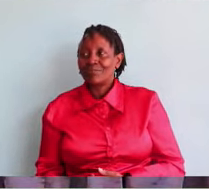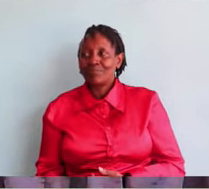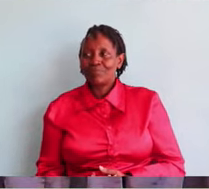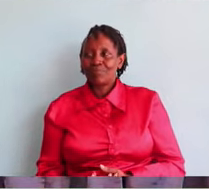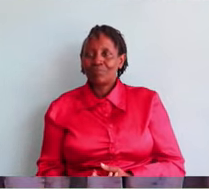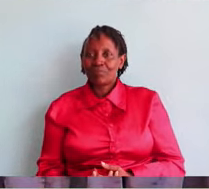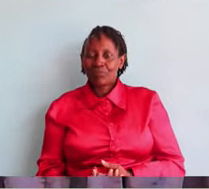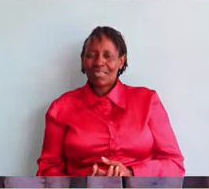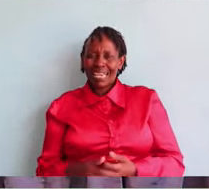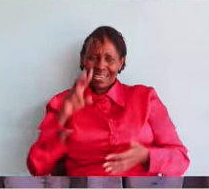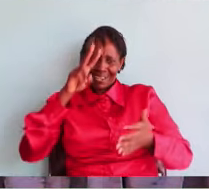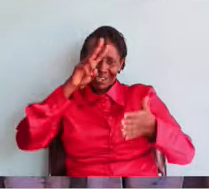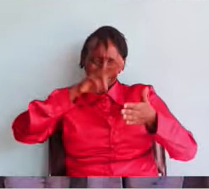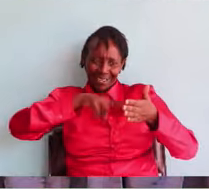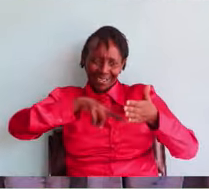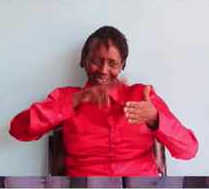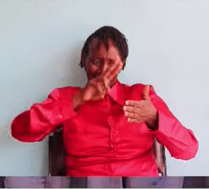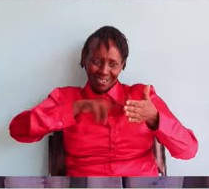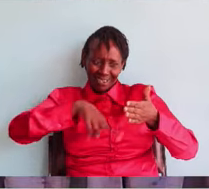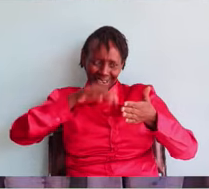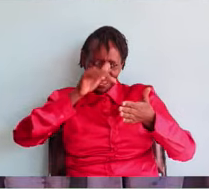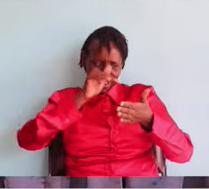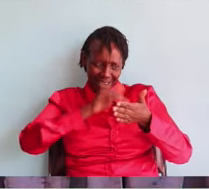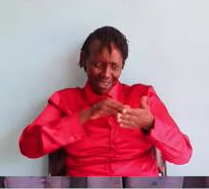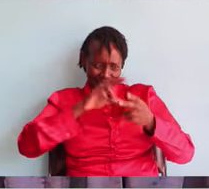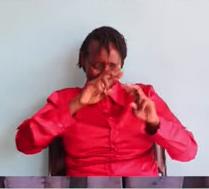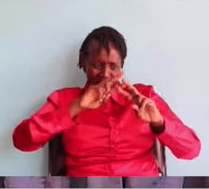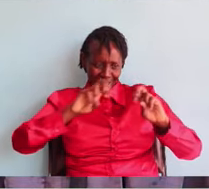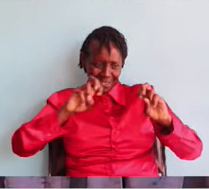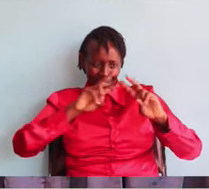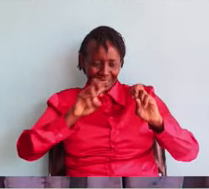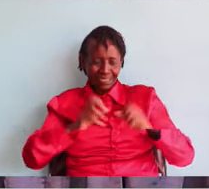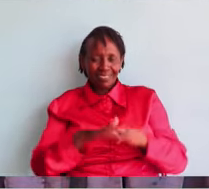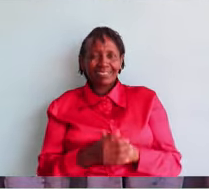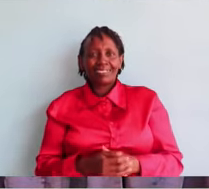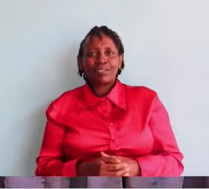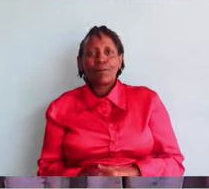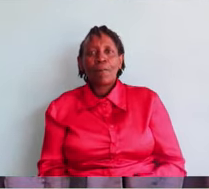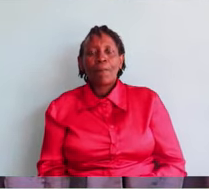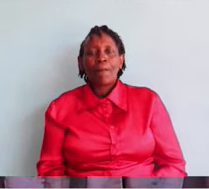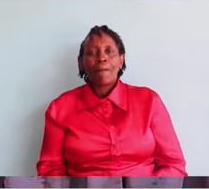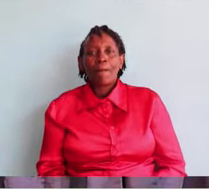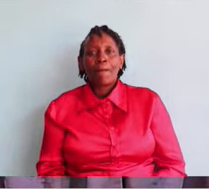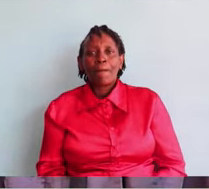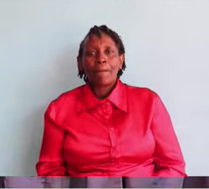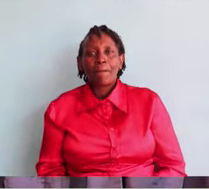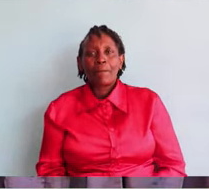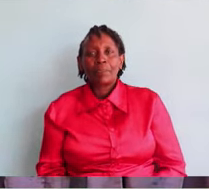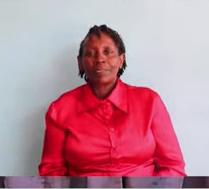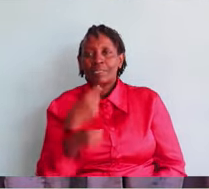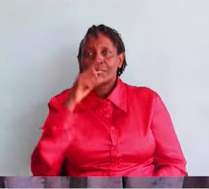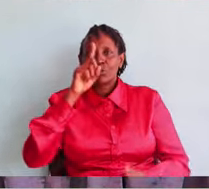the commentary a bit and finding out what is this. Now, one of the commentators said that